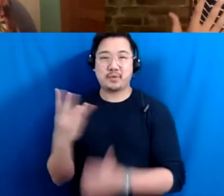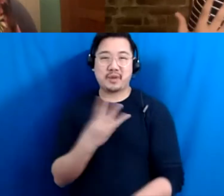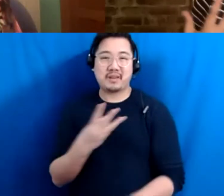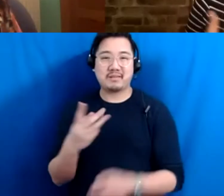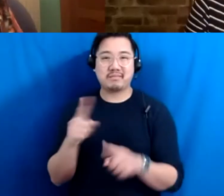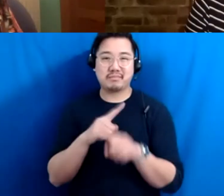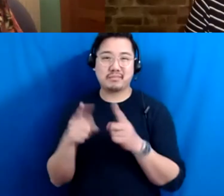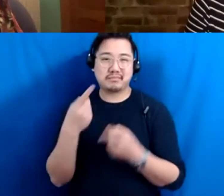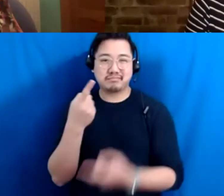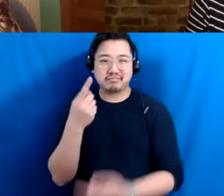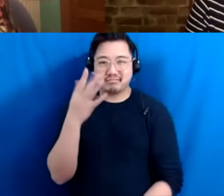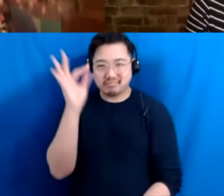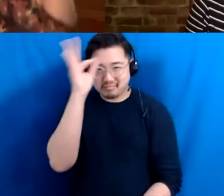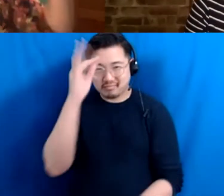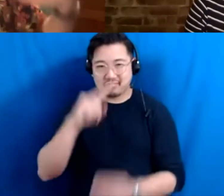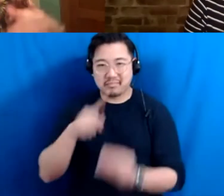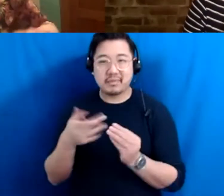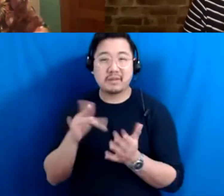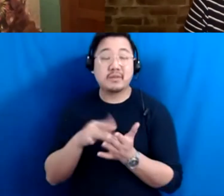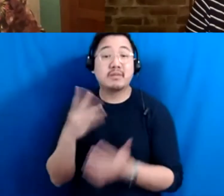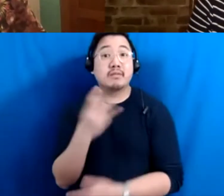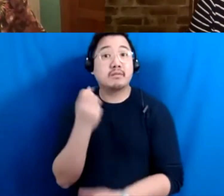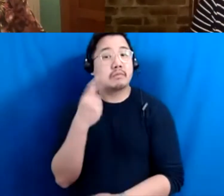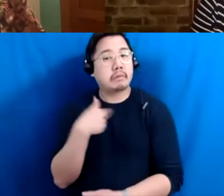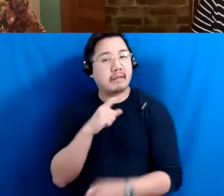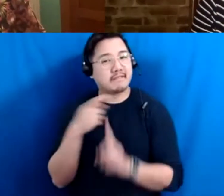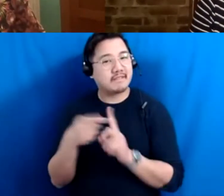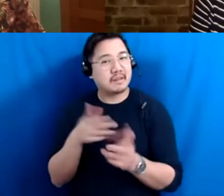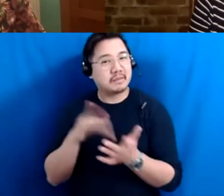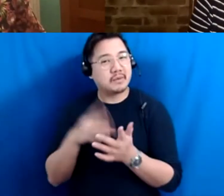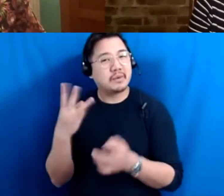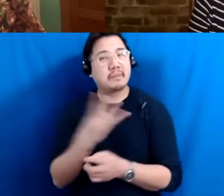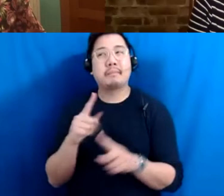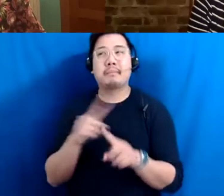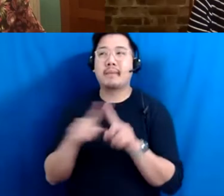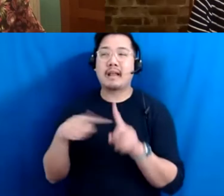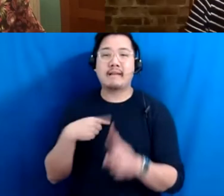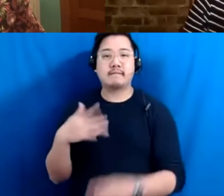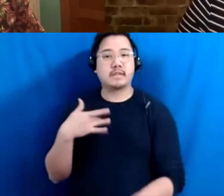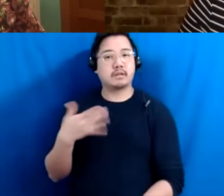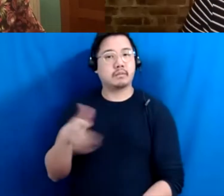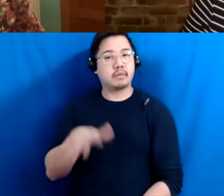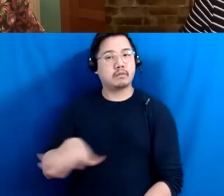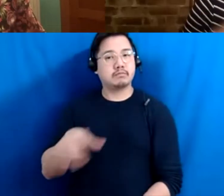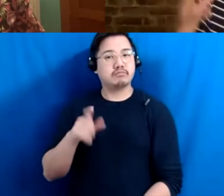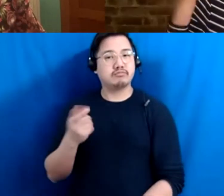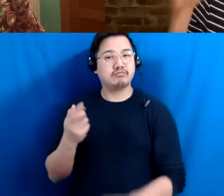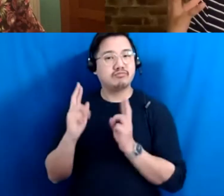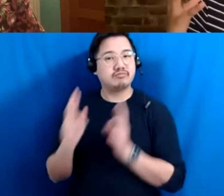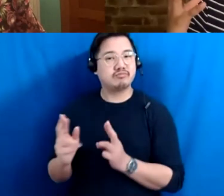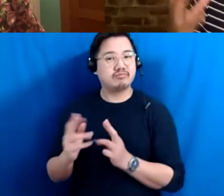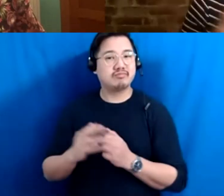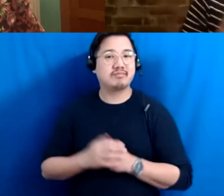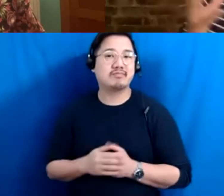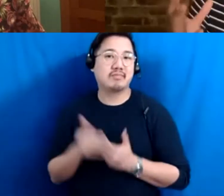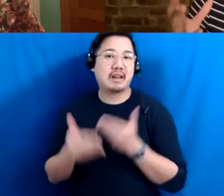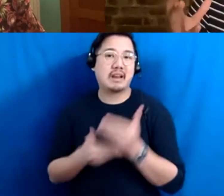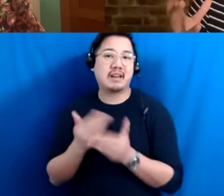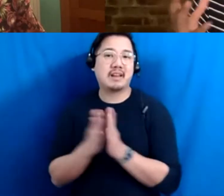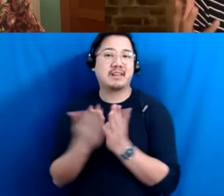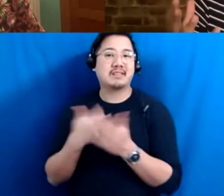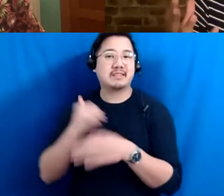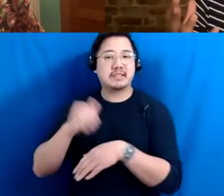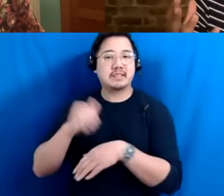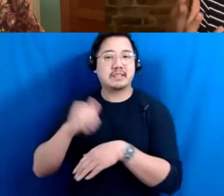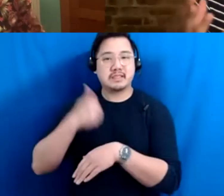it's like but I have spent some time and think it's like a place worth respecting. So yeah, my upcoming novel is set almost wholly